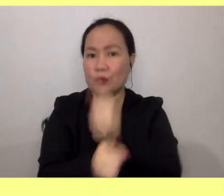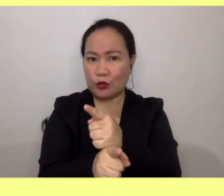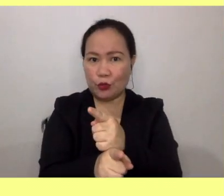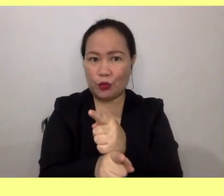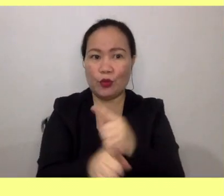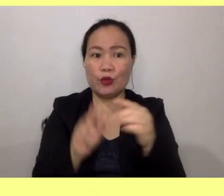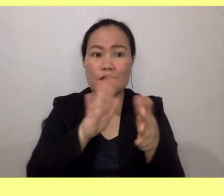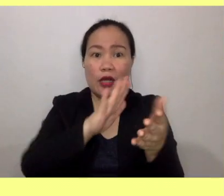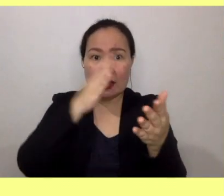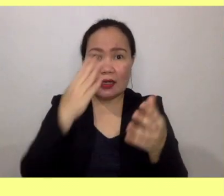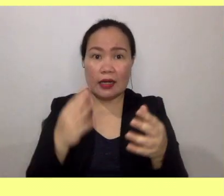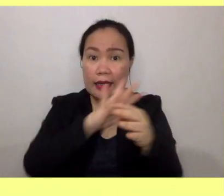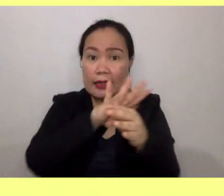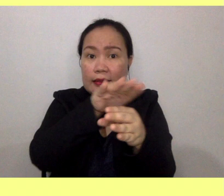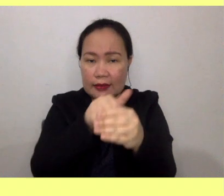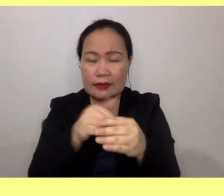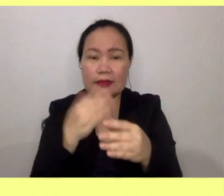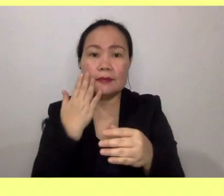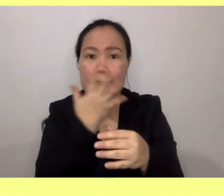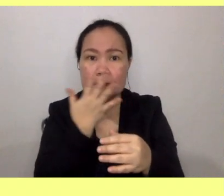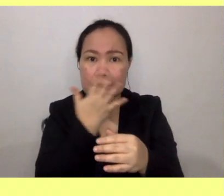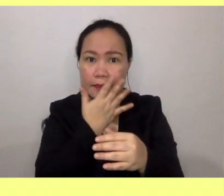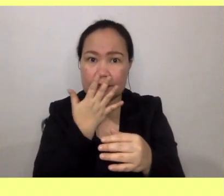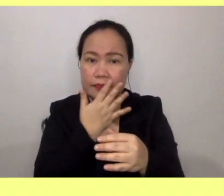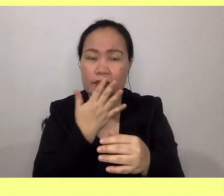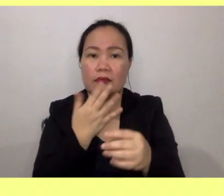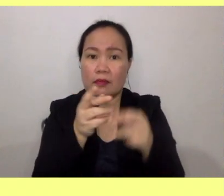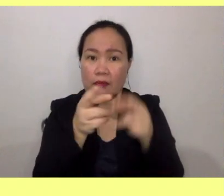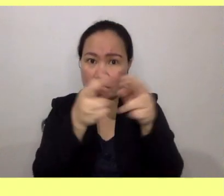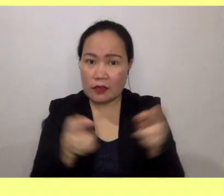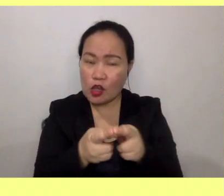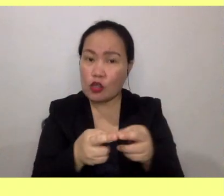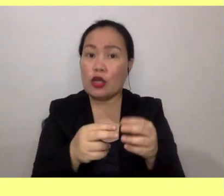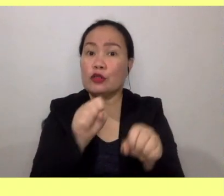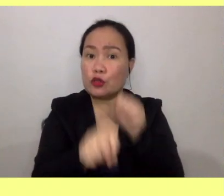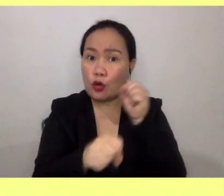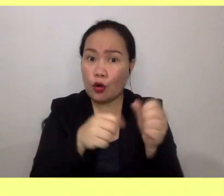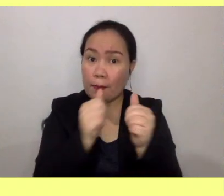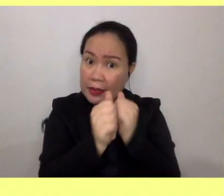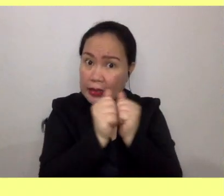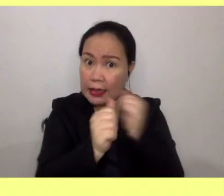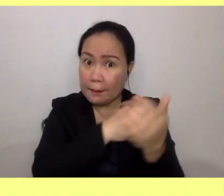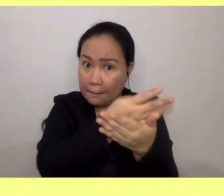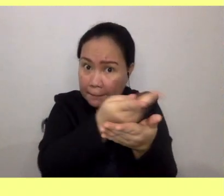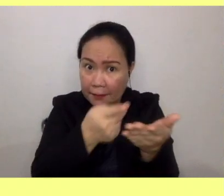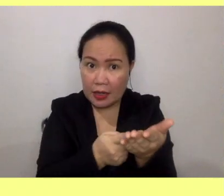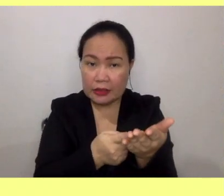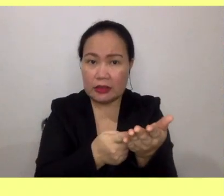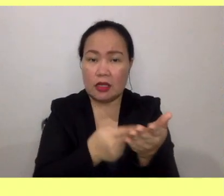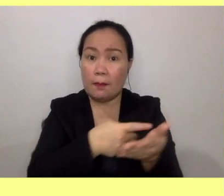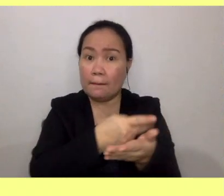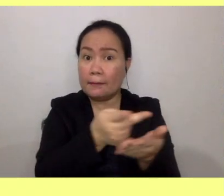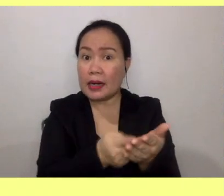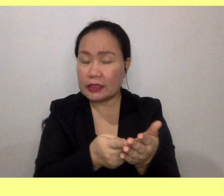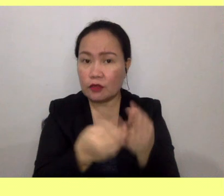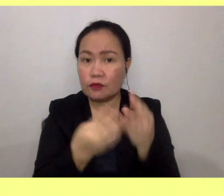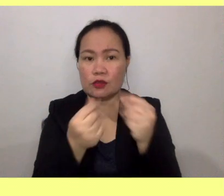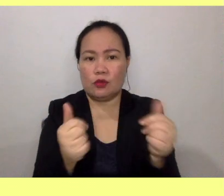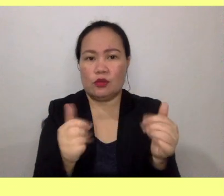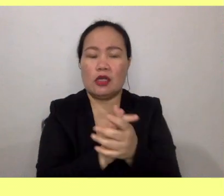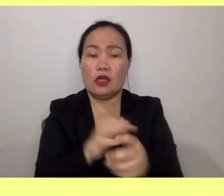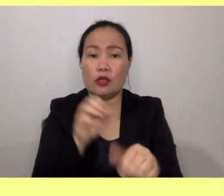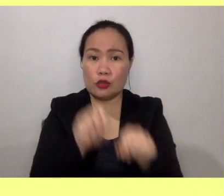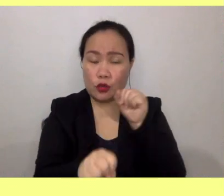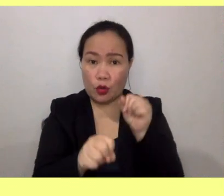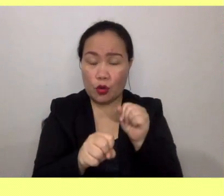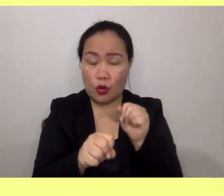true siya, andun siya sa shaded region E. That means, part siya ng solution. So, ano ibig sabihin nito? Pwede